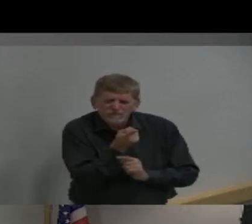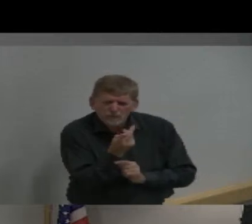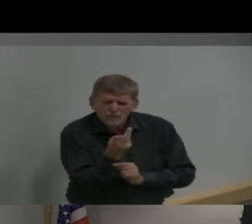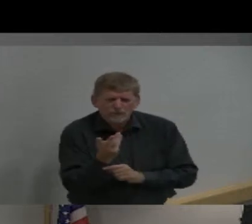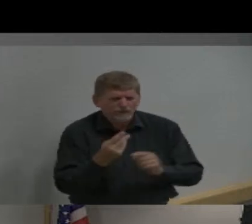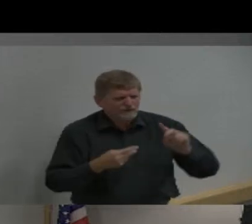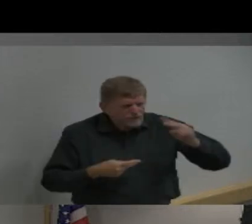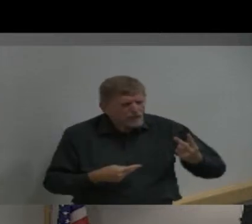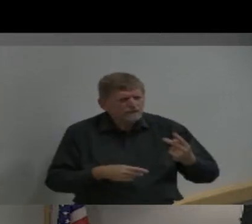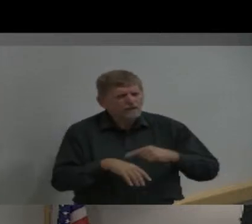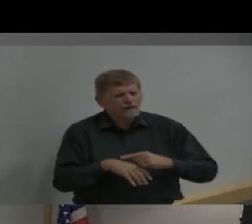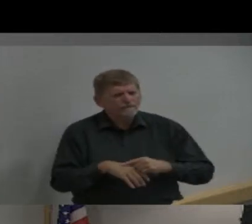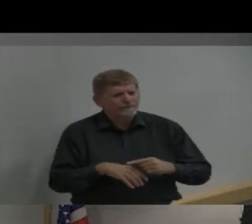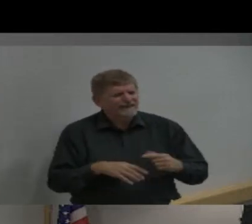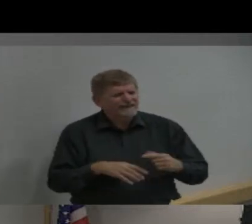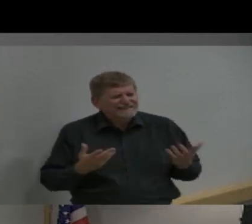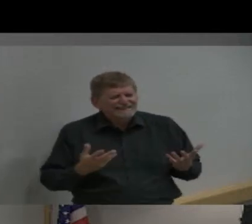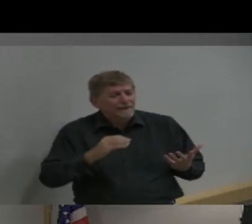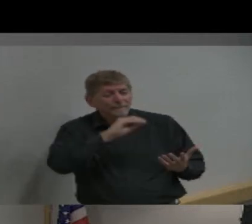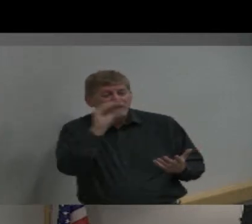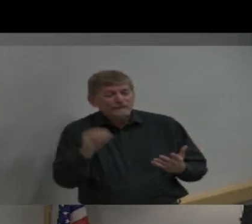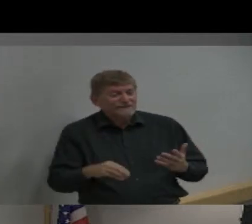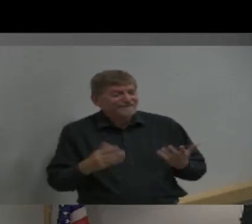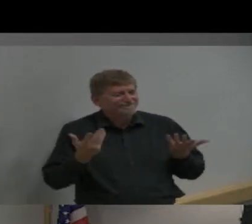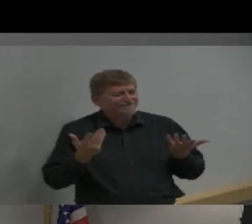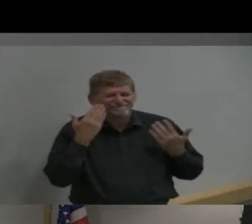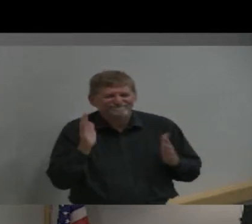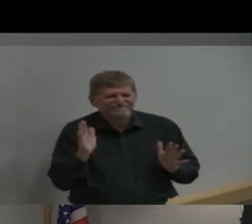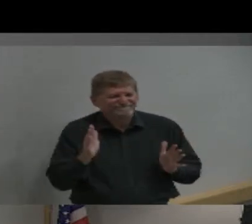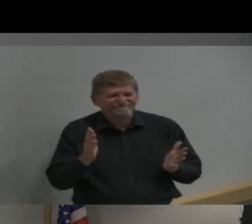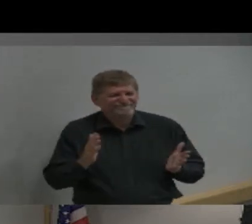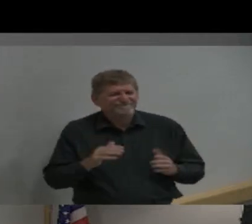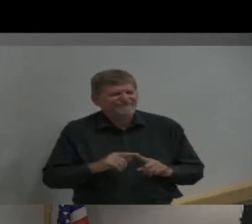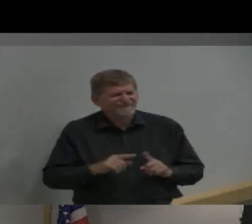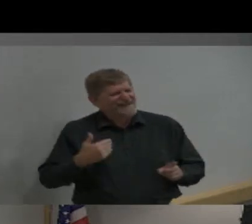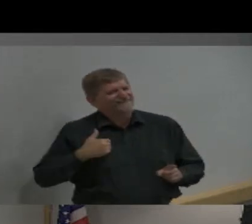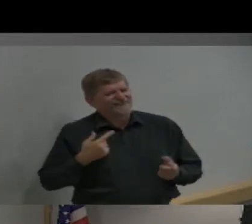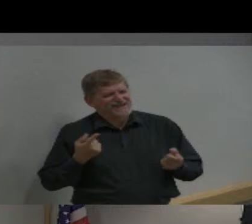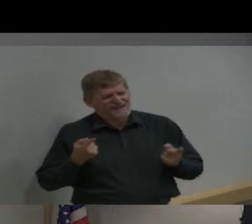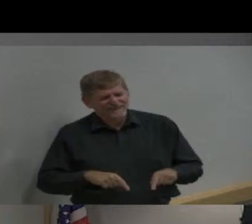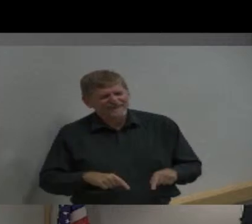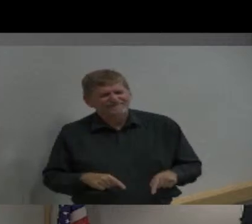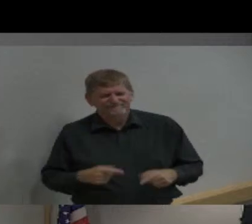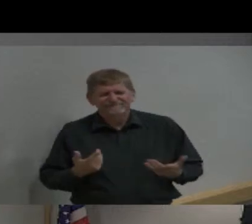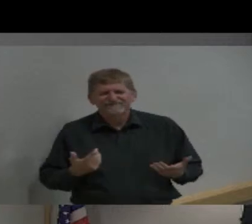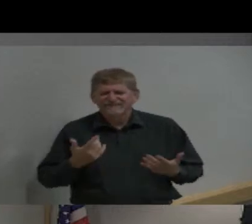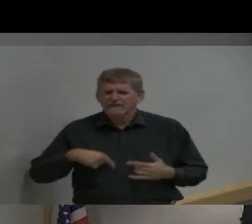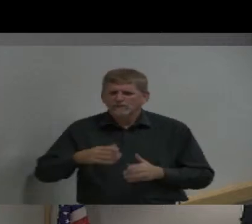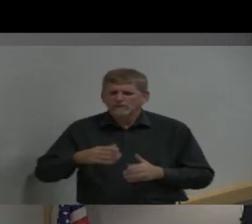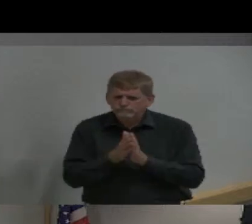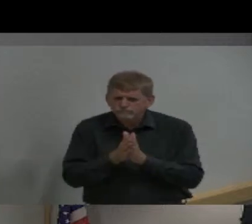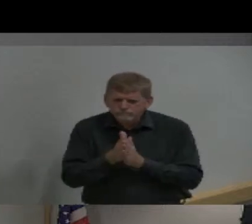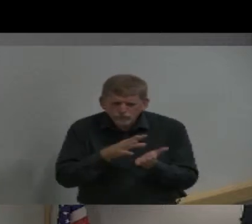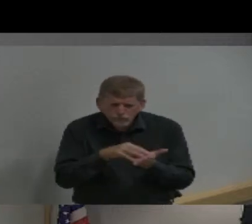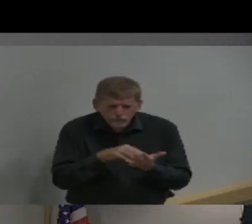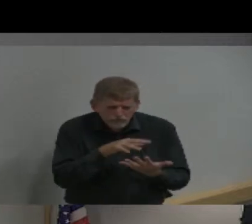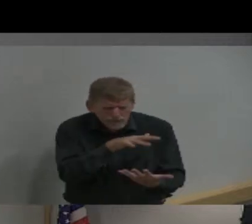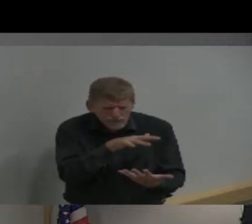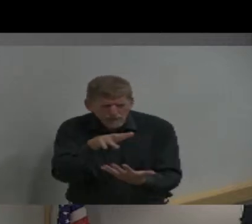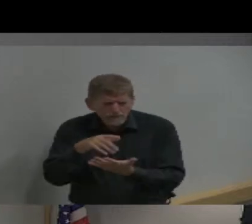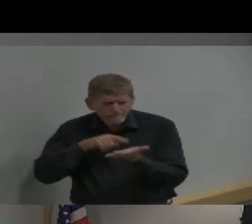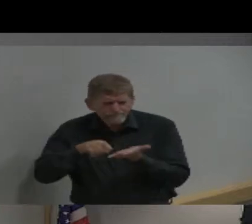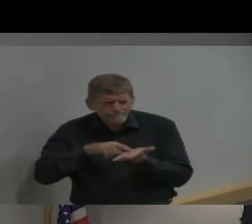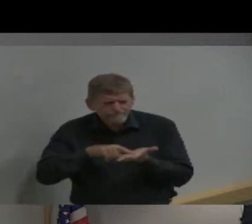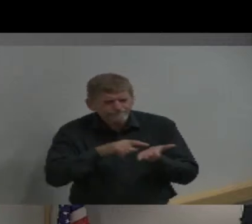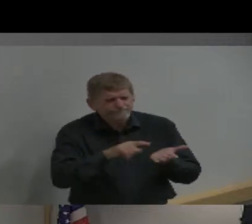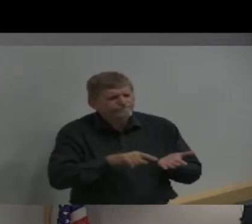don't know percentages yet. But of course, that's something that we're all really interested in learning more about, because that will play